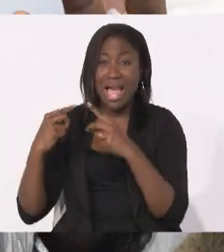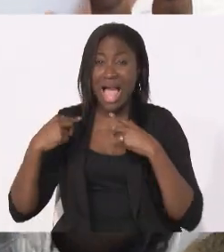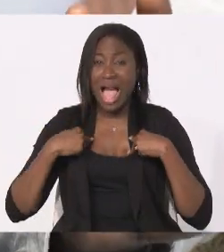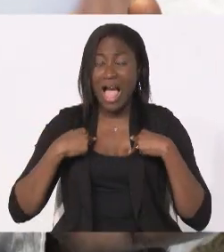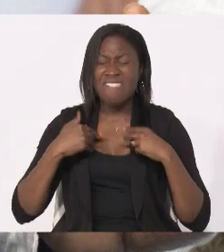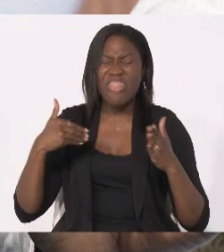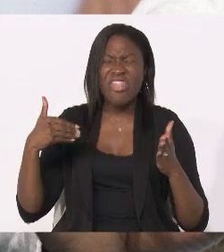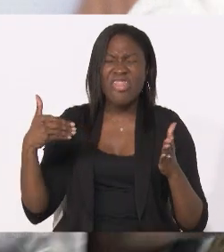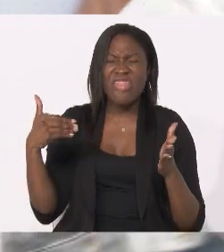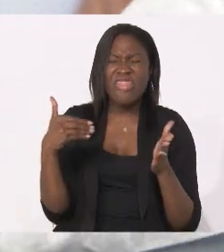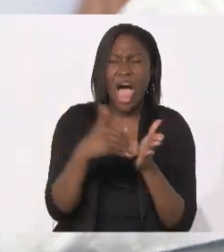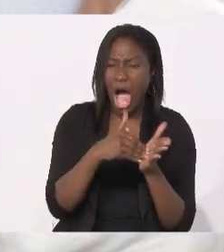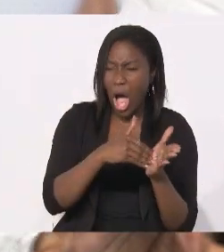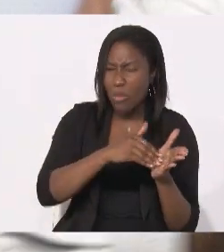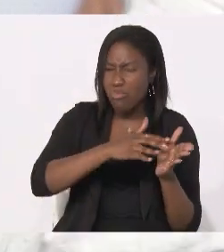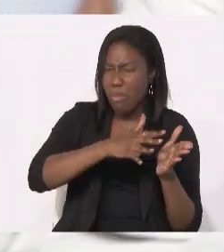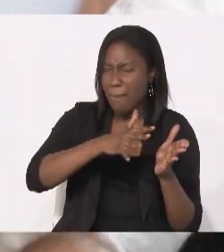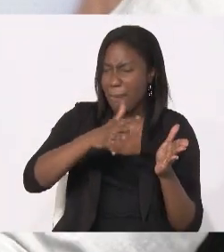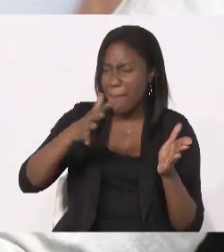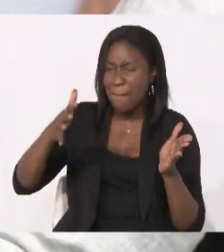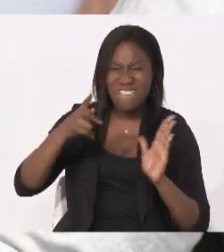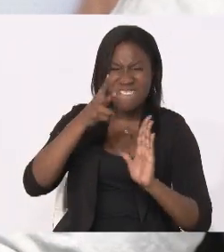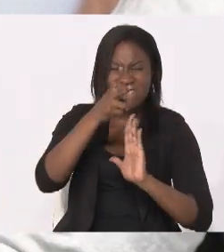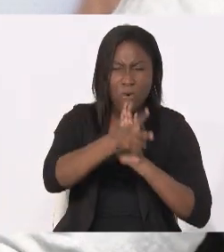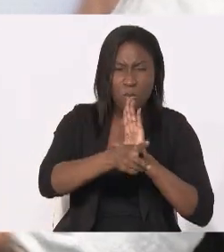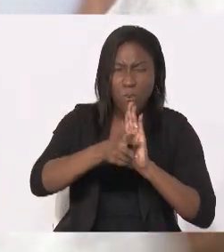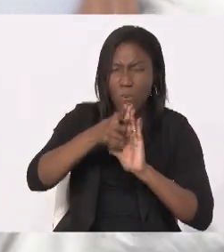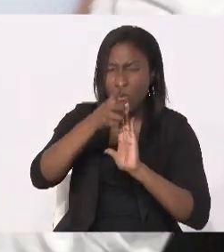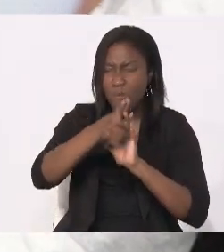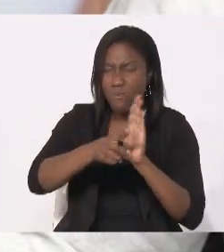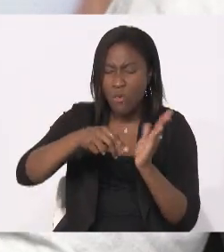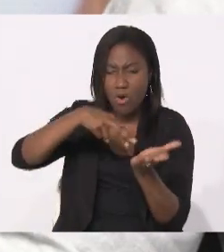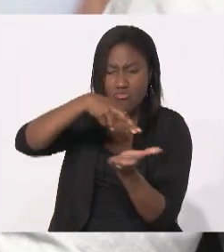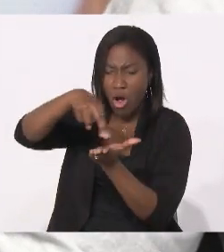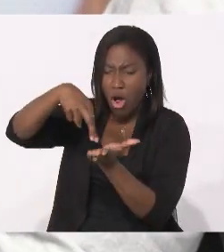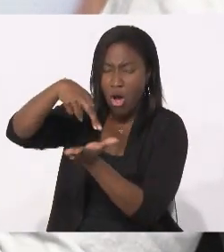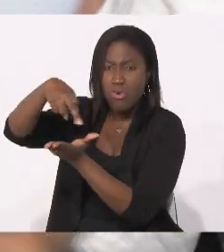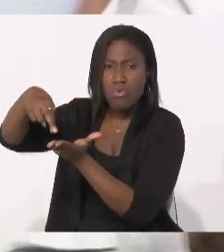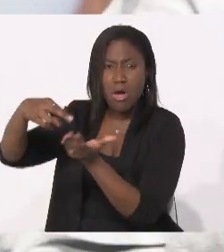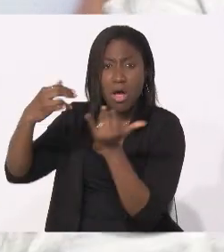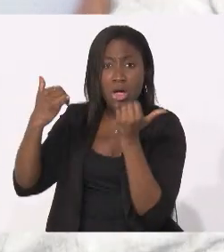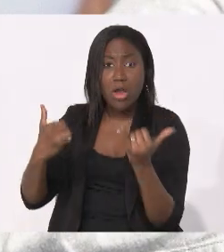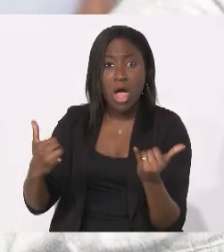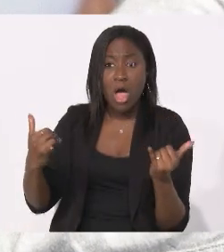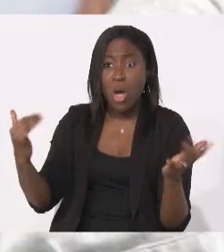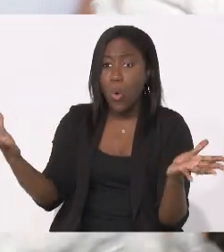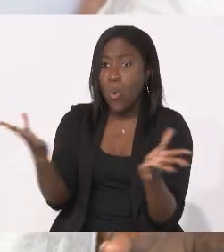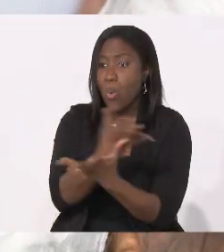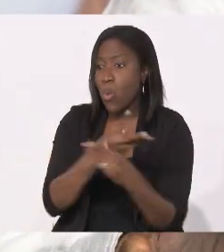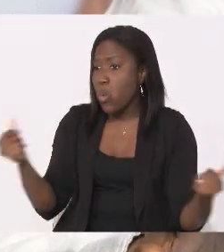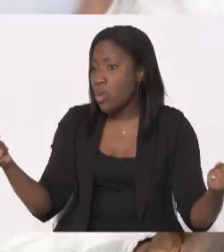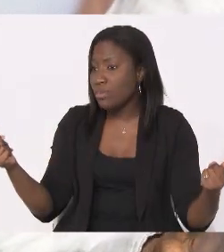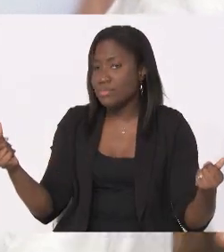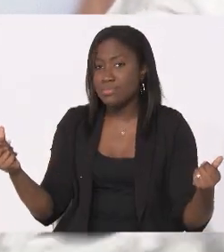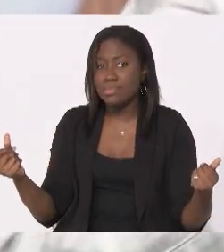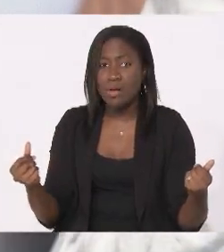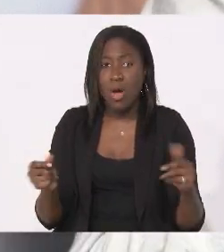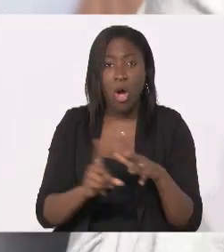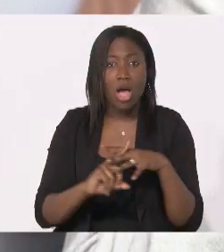to us telling our stories on stage, but what is what's the main barrier? It must be larger than